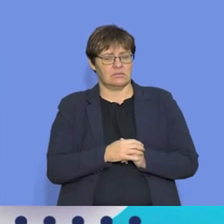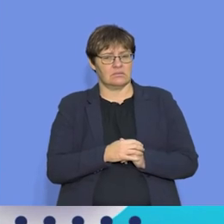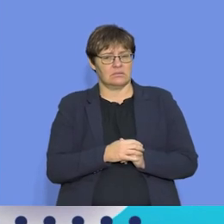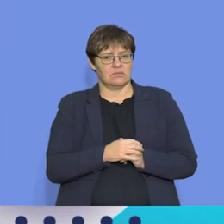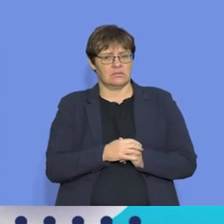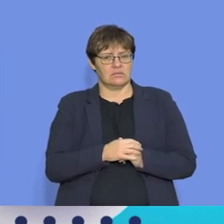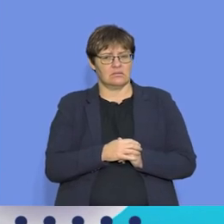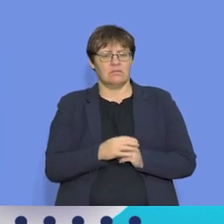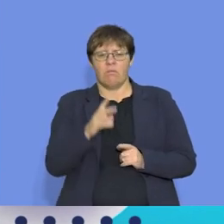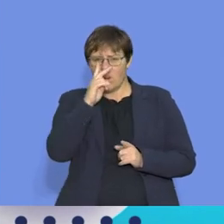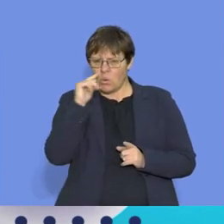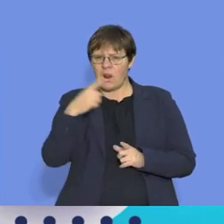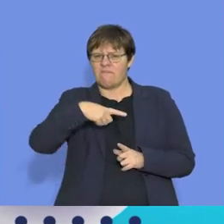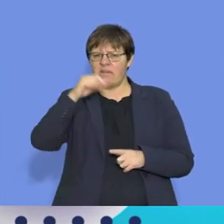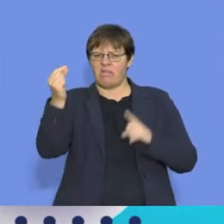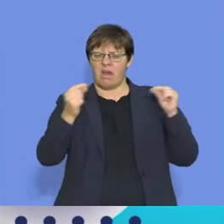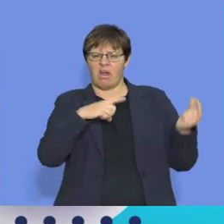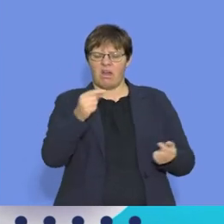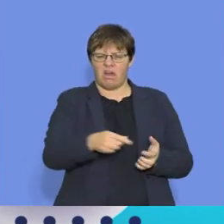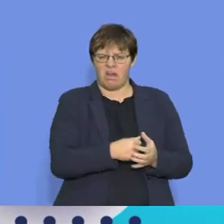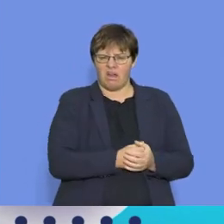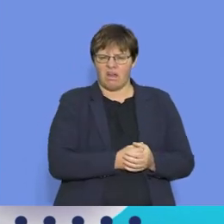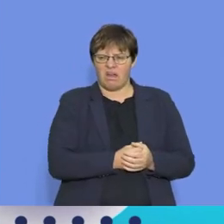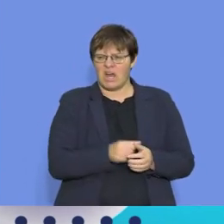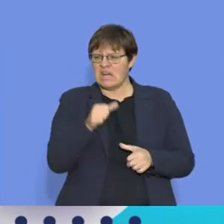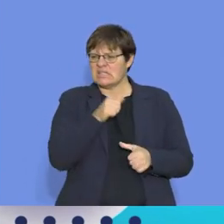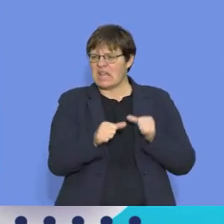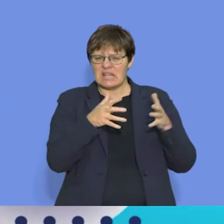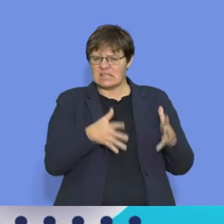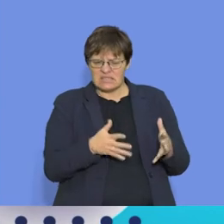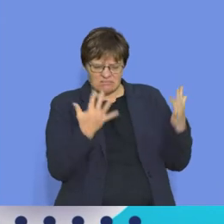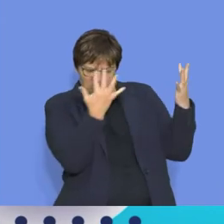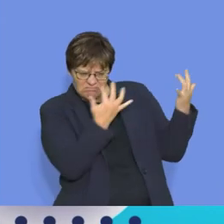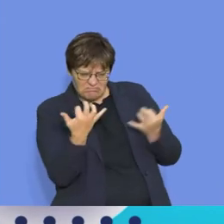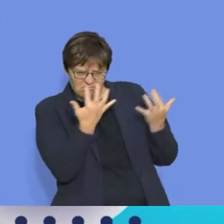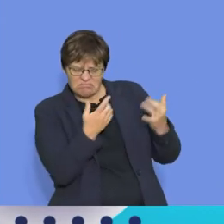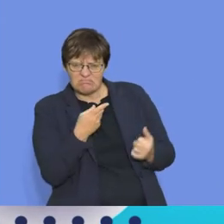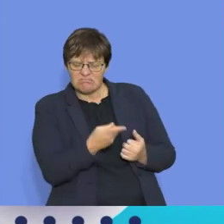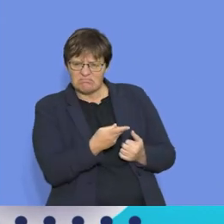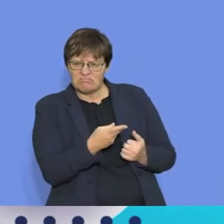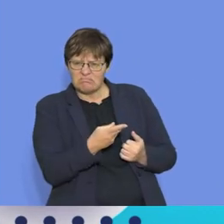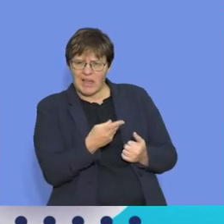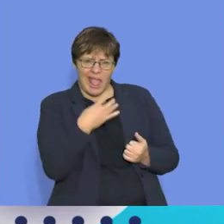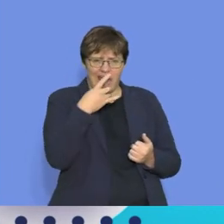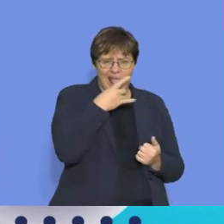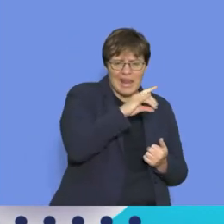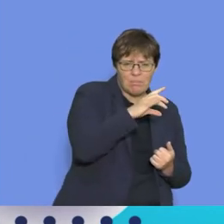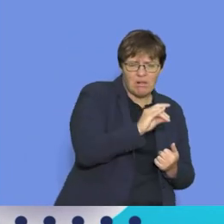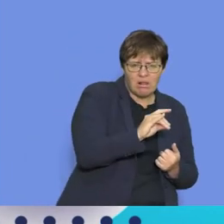They look a bit like feathers. And scientists haven't been able to work out, is it an